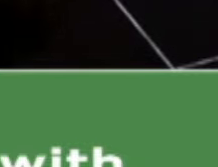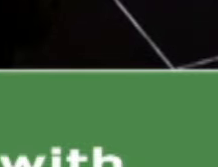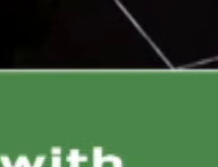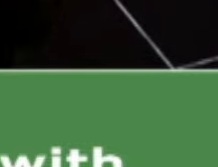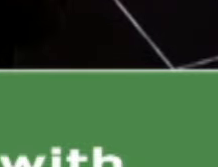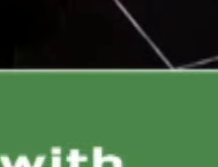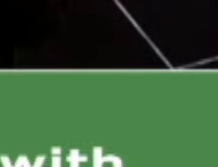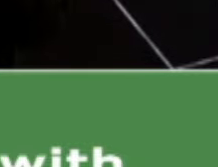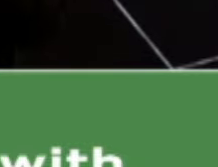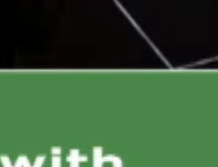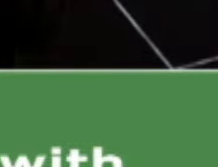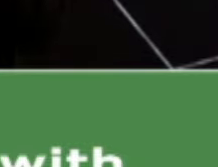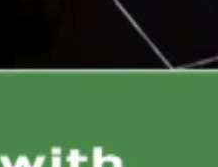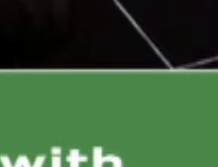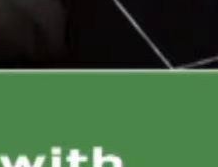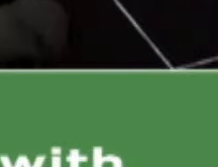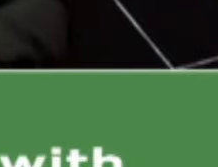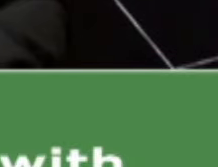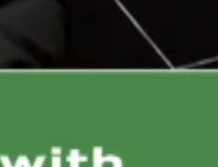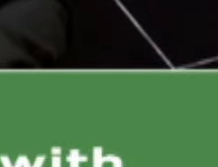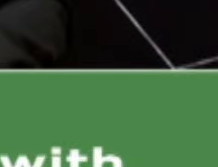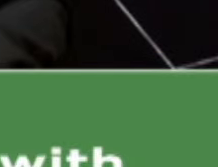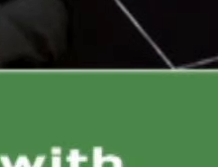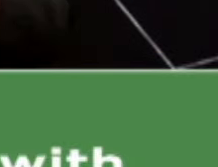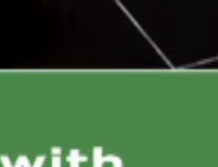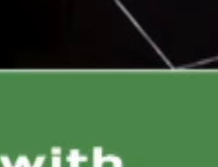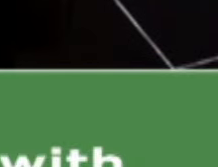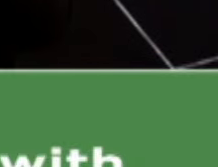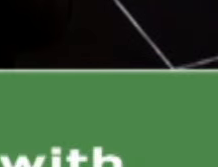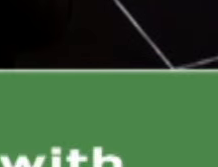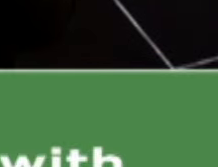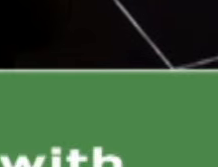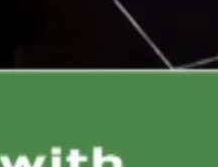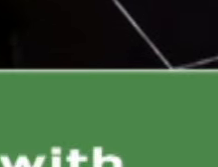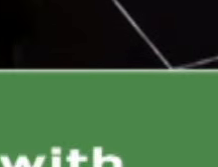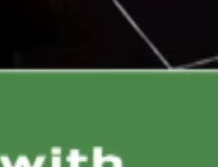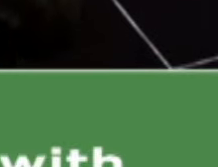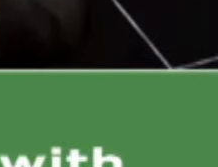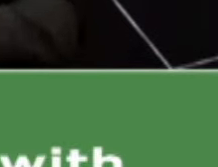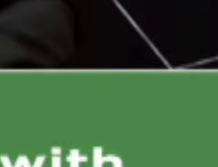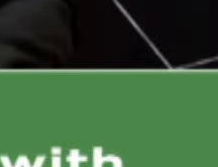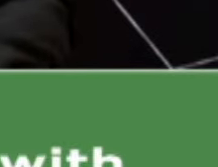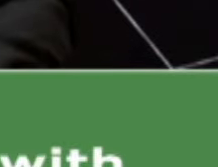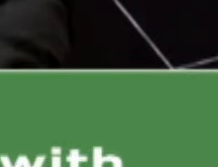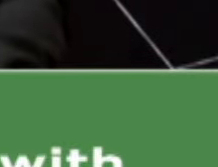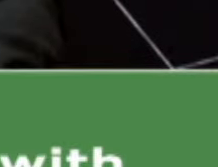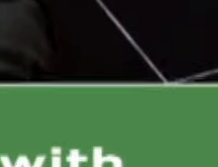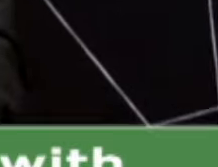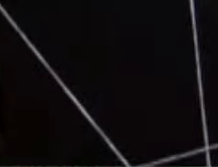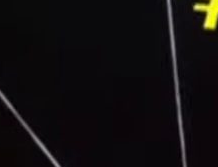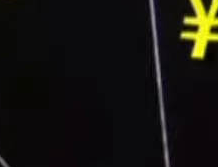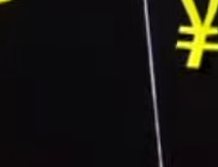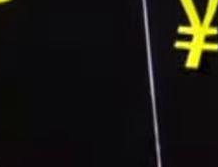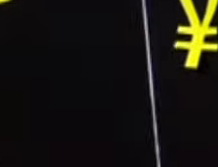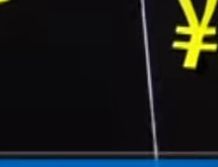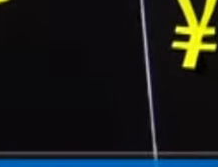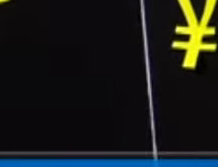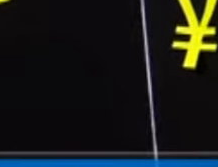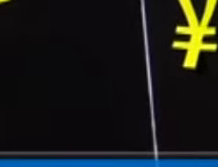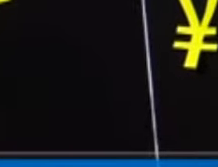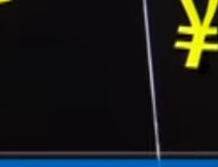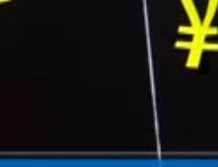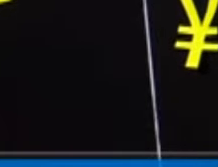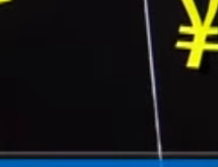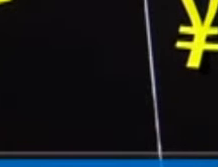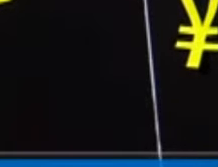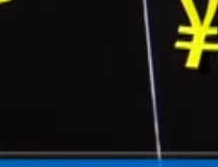that actually are there to address any interruption. And possibly just for the sake of the audience, when we are